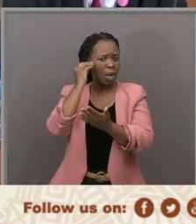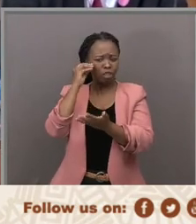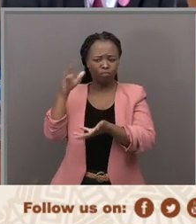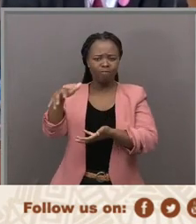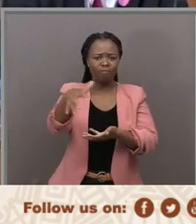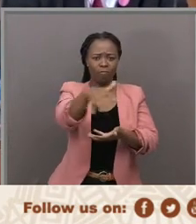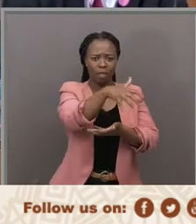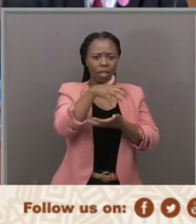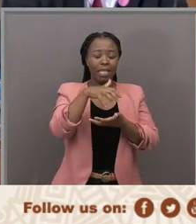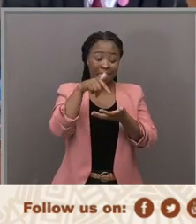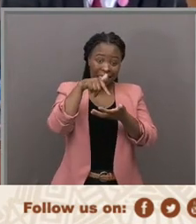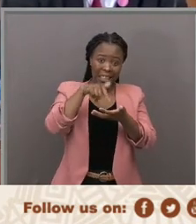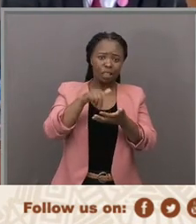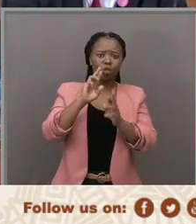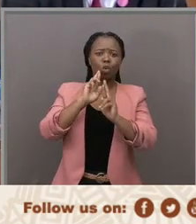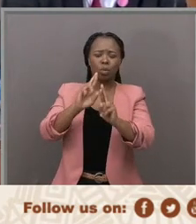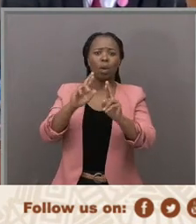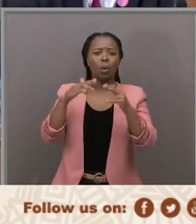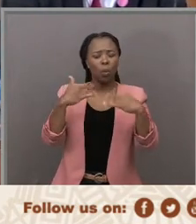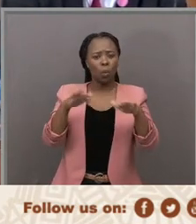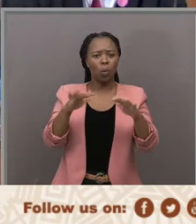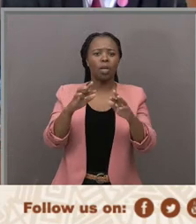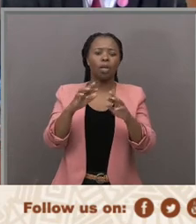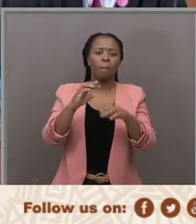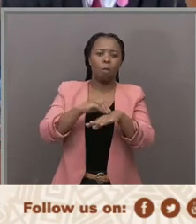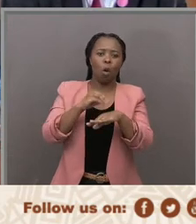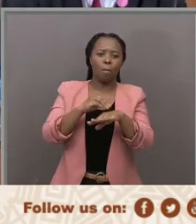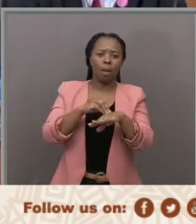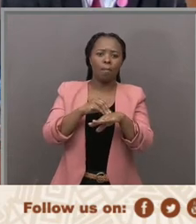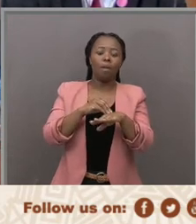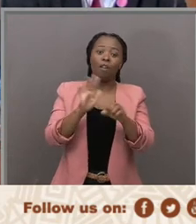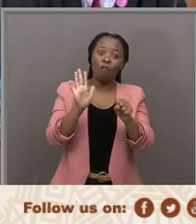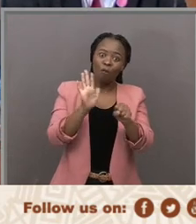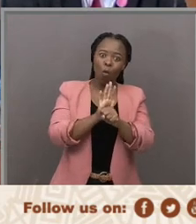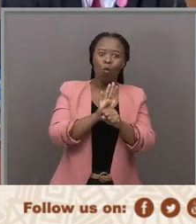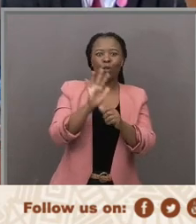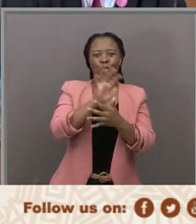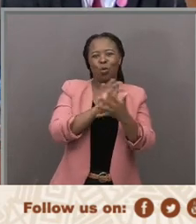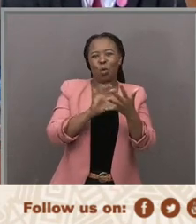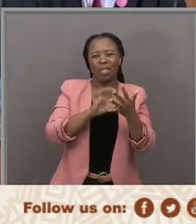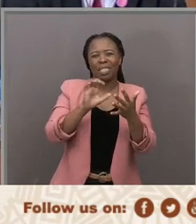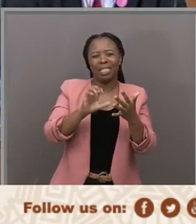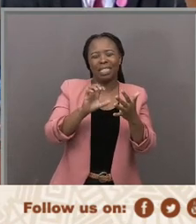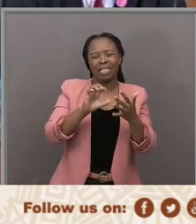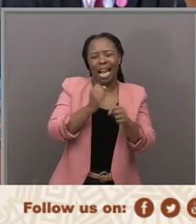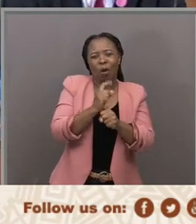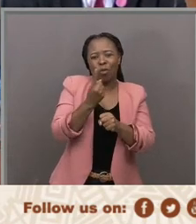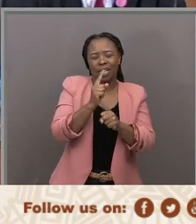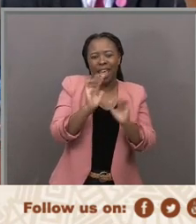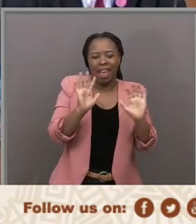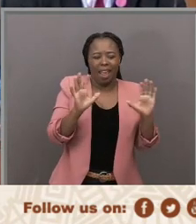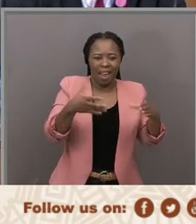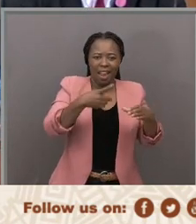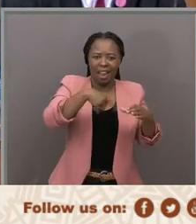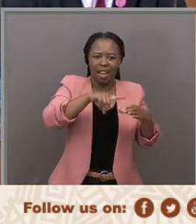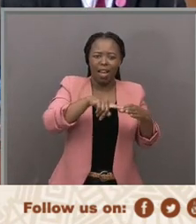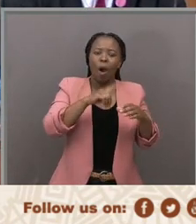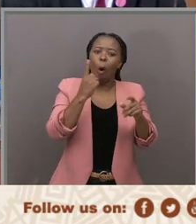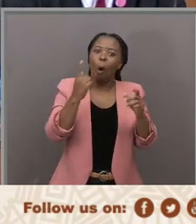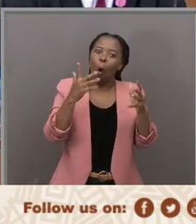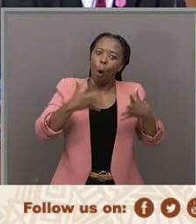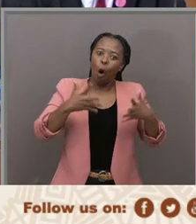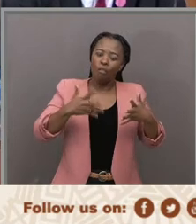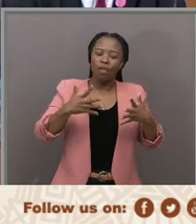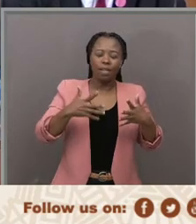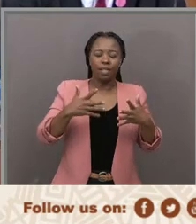real problems. All this story, which is the full story of Gauteng, is often not told, because